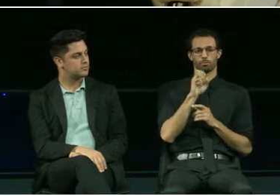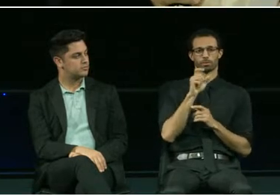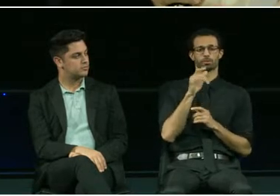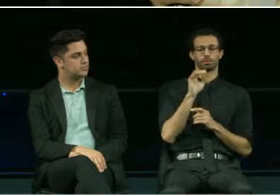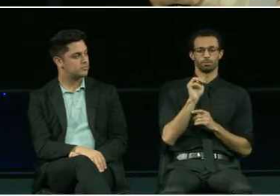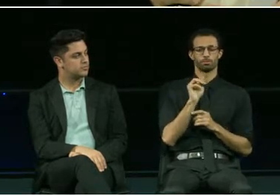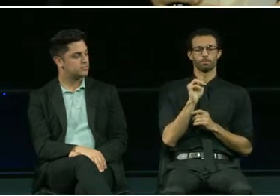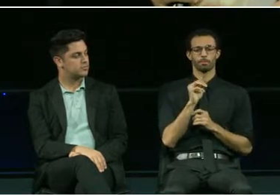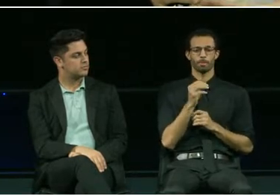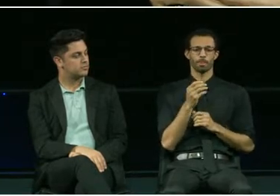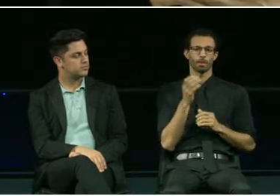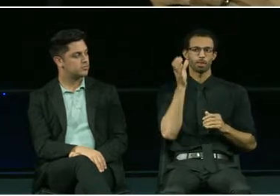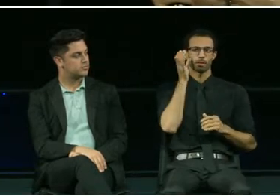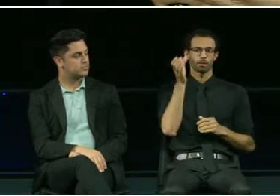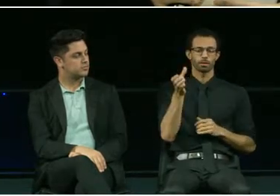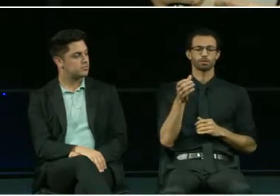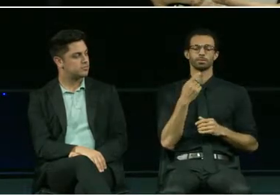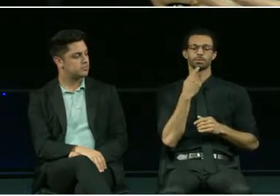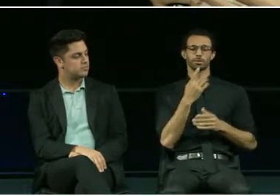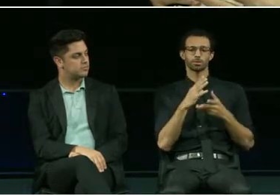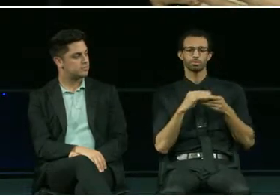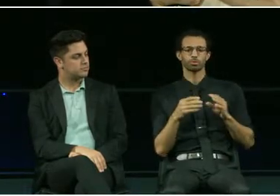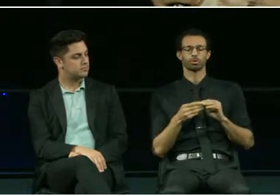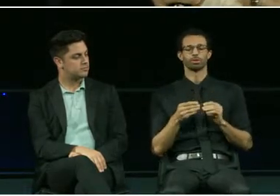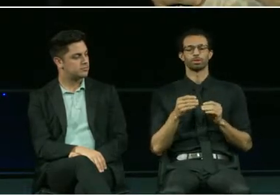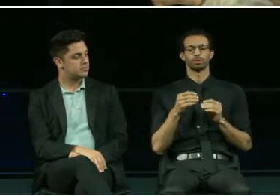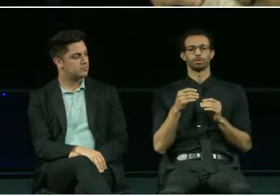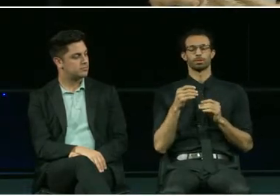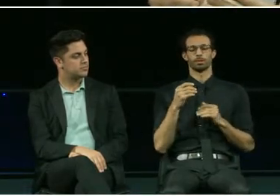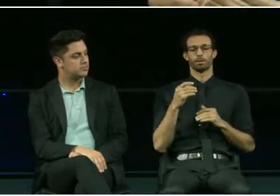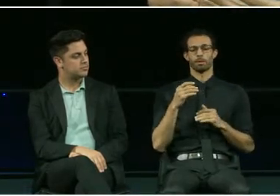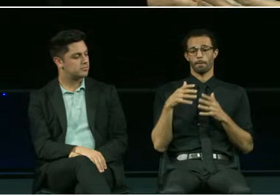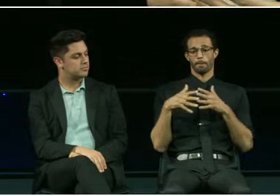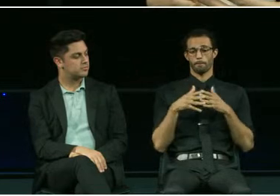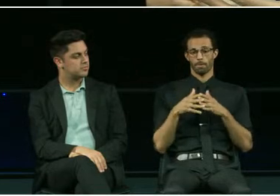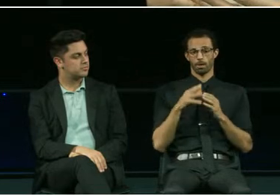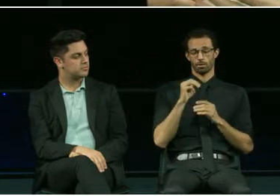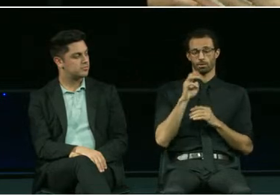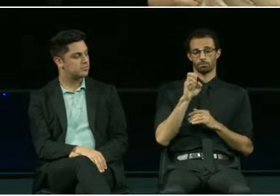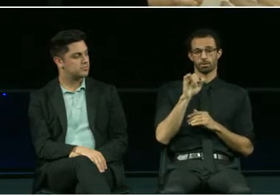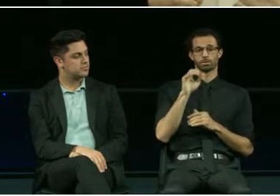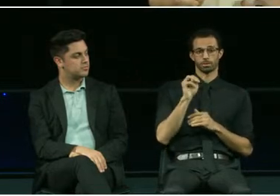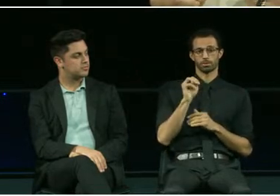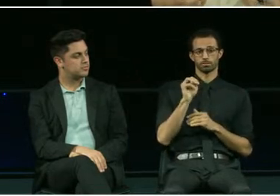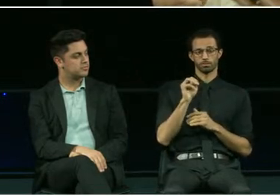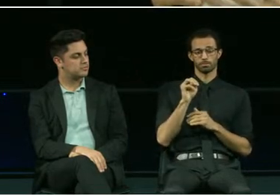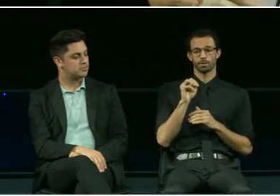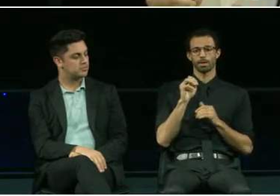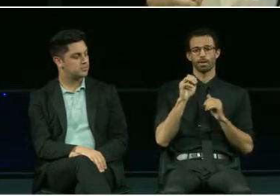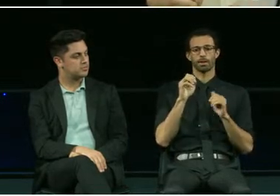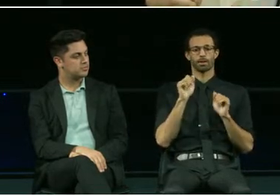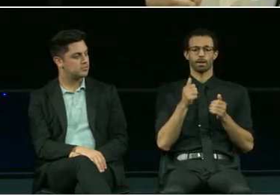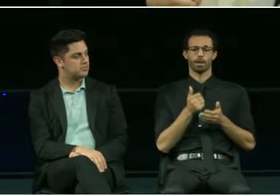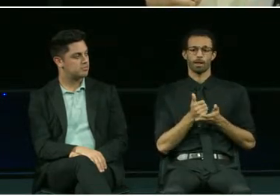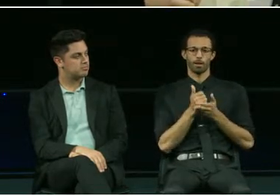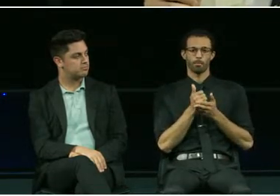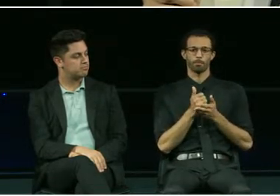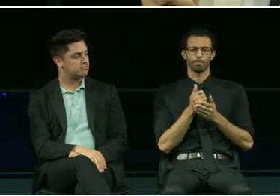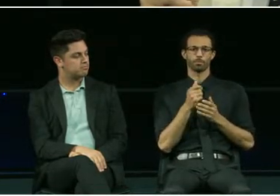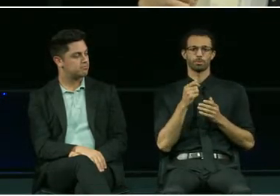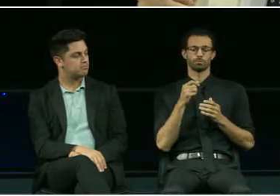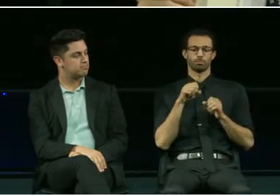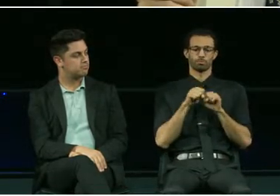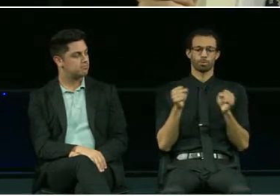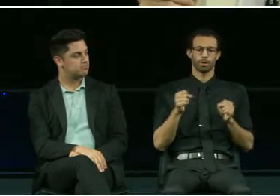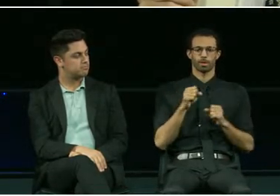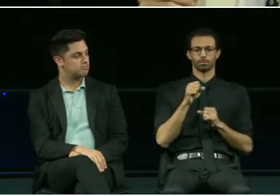tell stories about American Muslims that shatter stereotypes and build bridges,